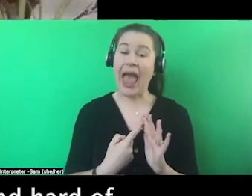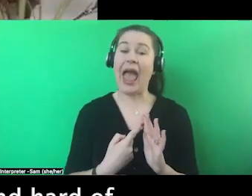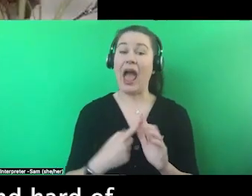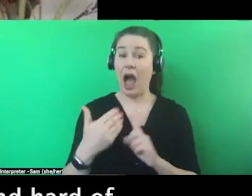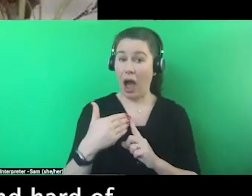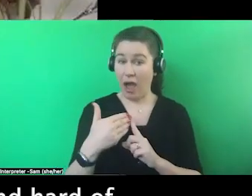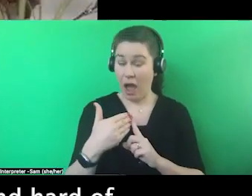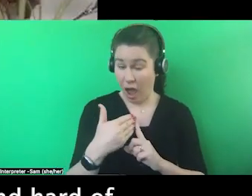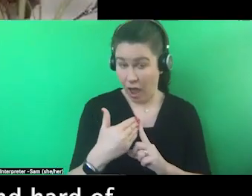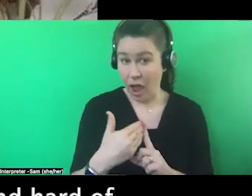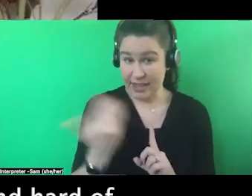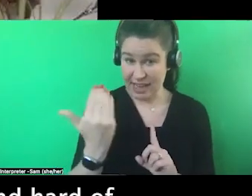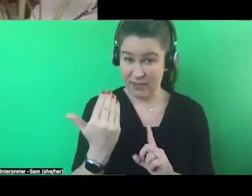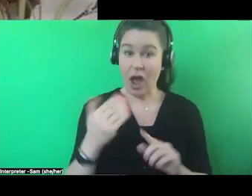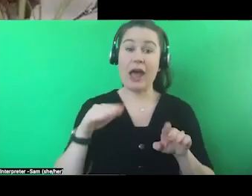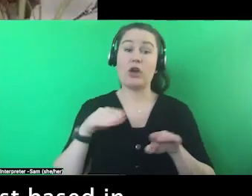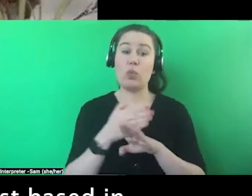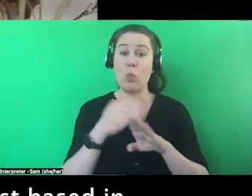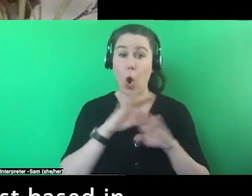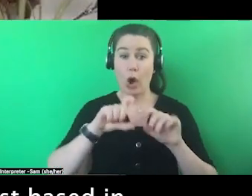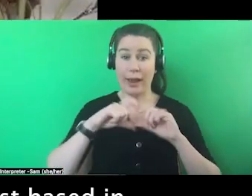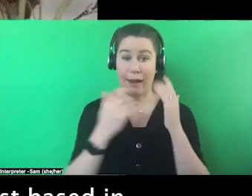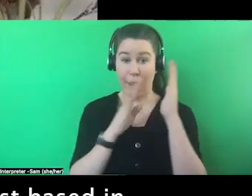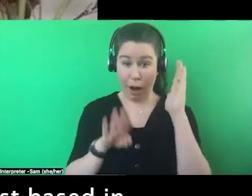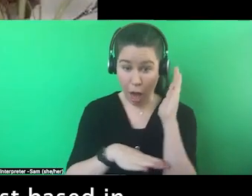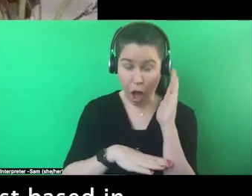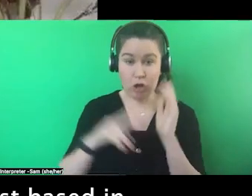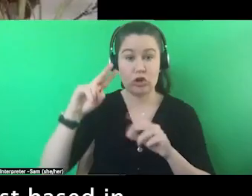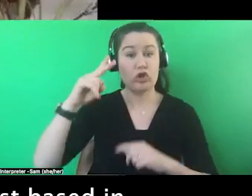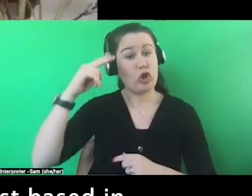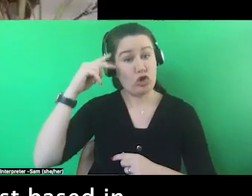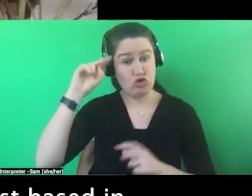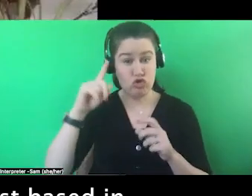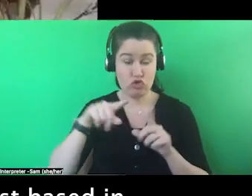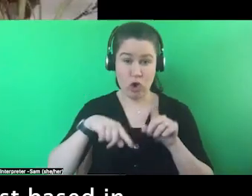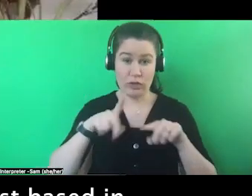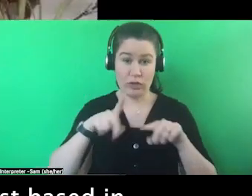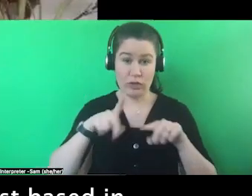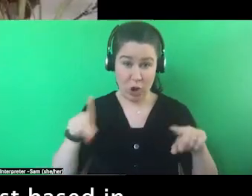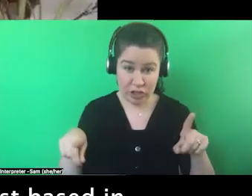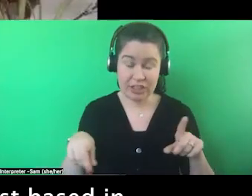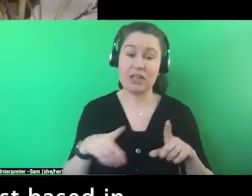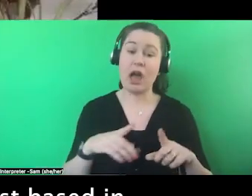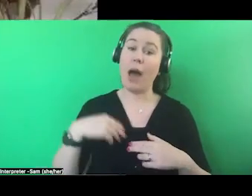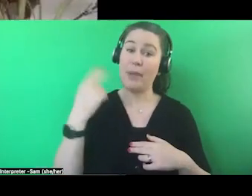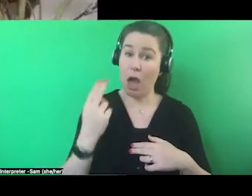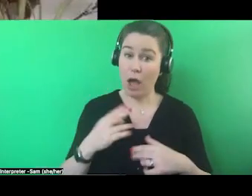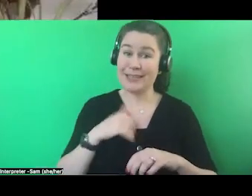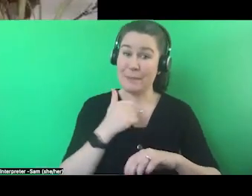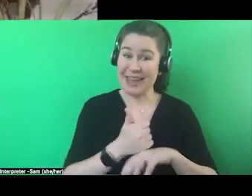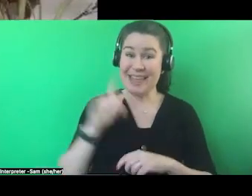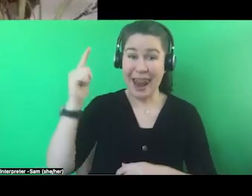class, neurodivergent and hard of hearing. I'm an undisciplined and socially engaged artist based in Liverpool, UK, which